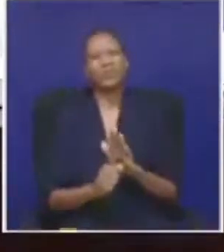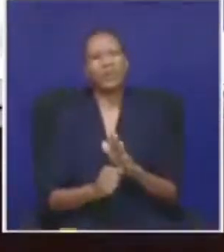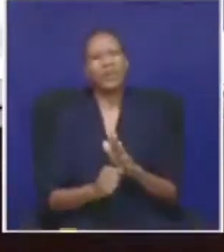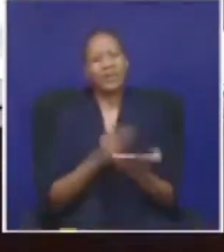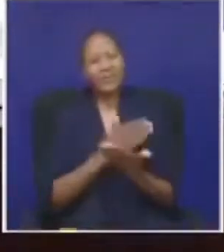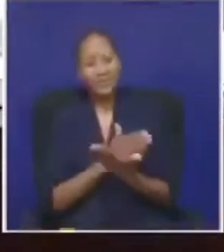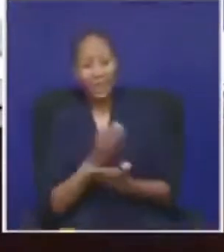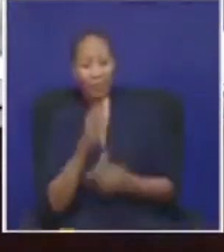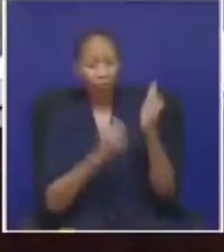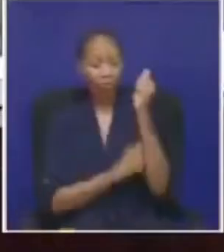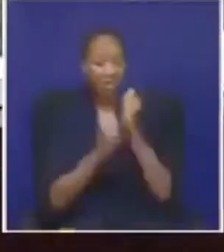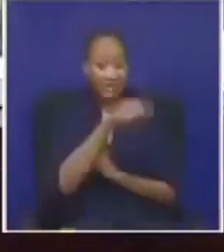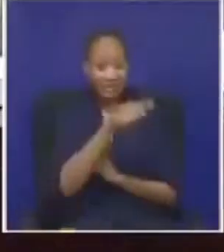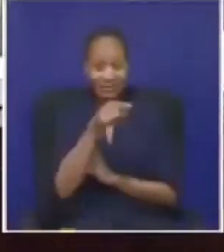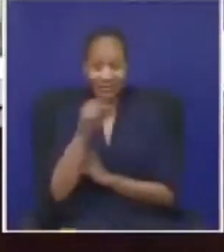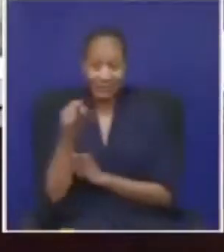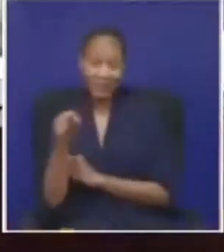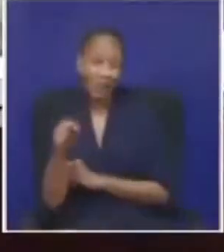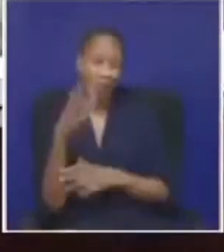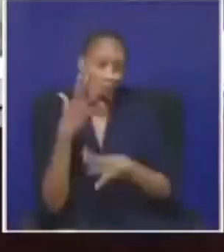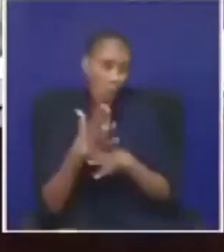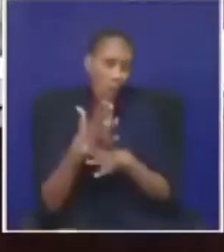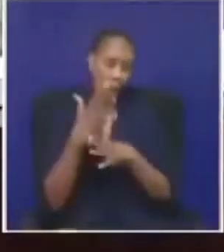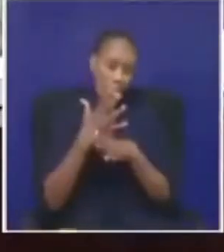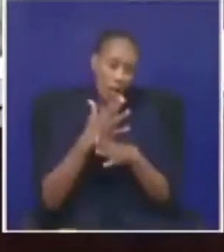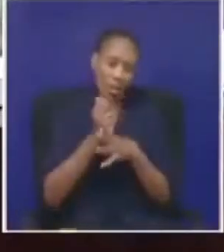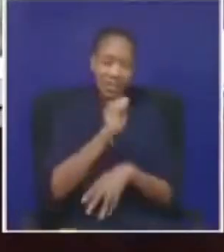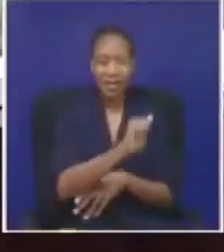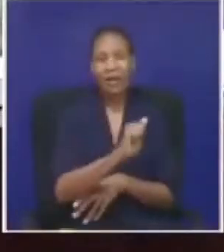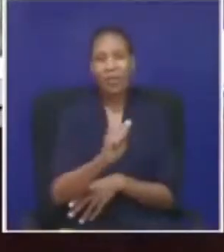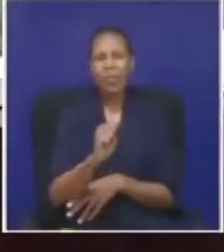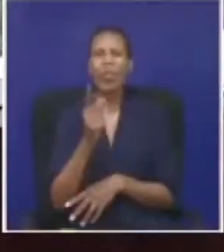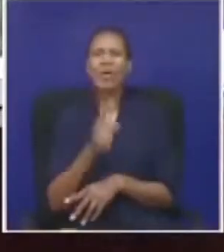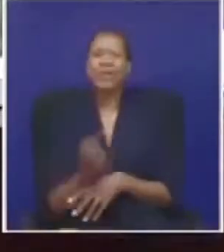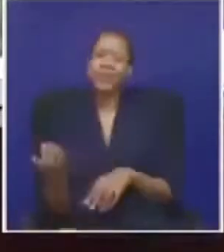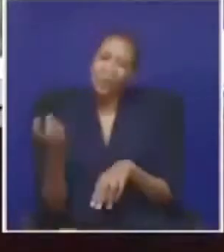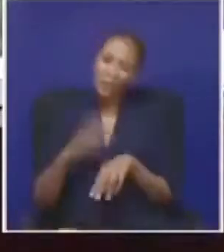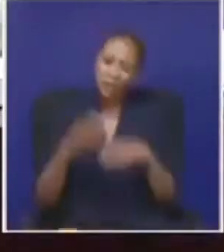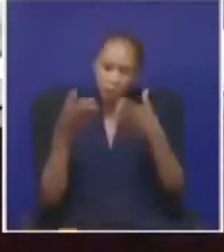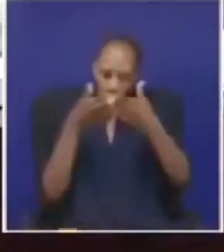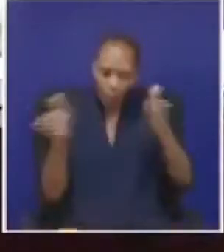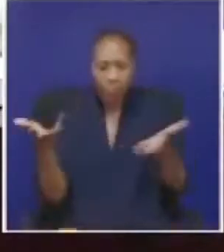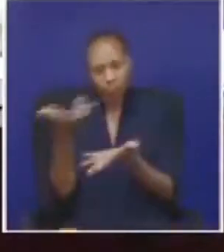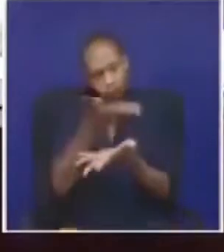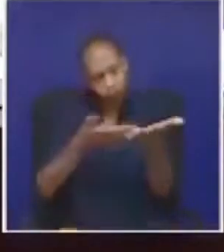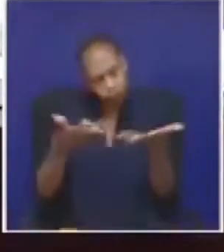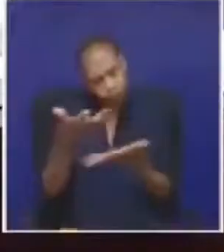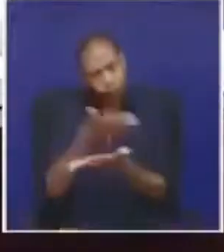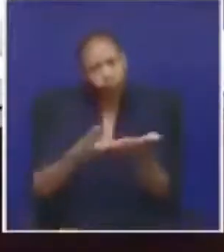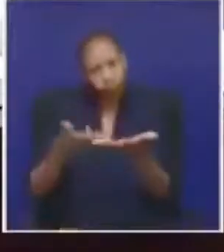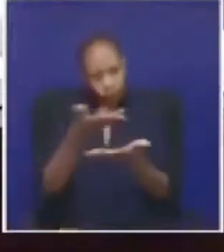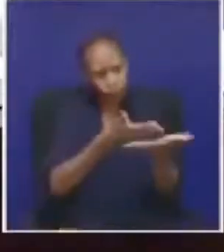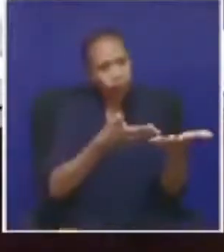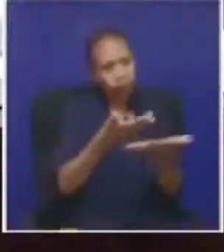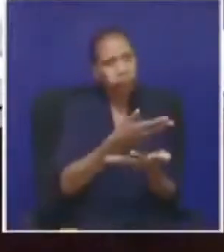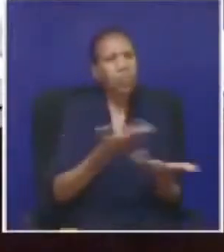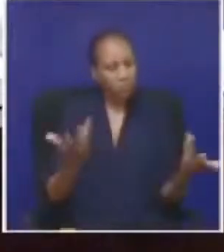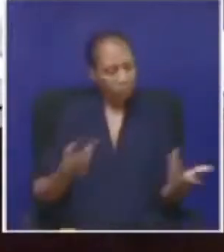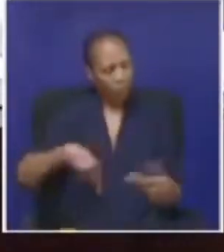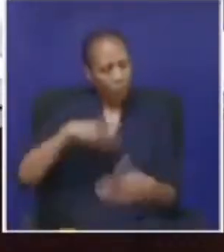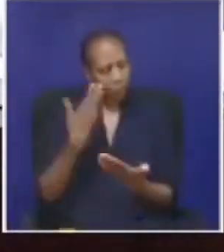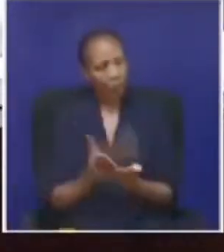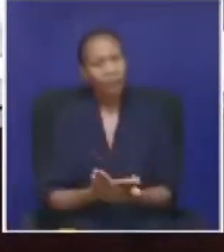driven and underlined by the need for dialogue, social cohesion, so that we